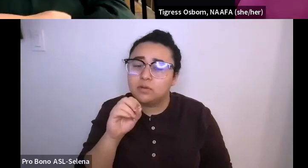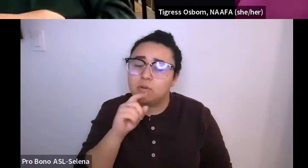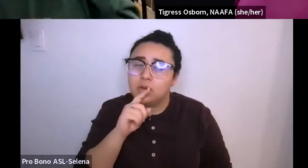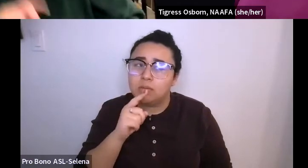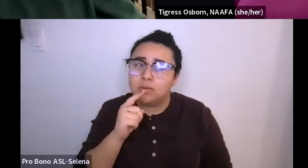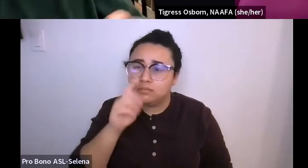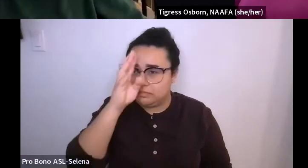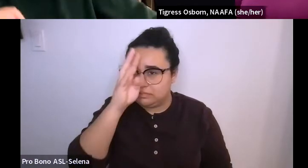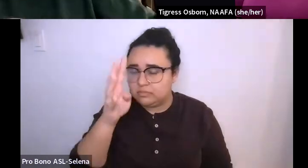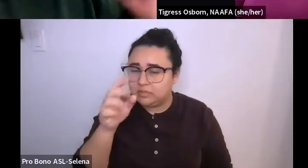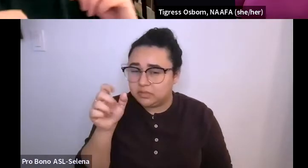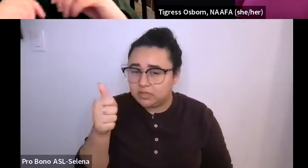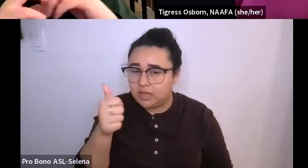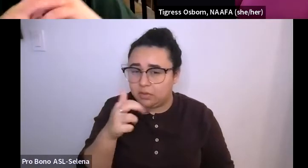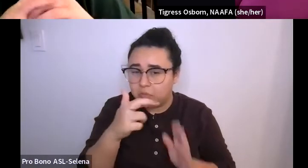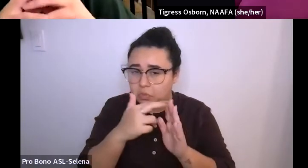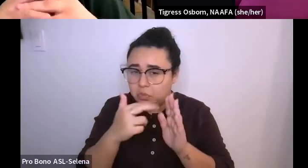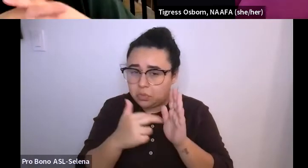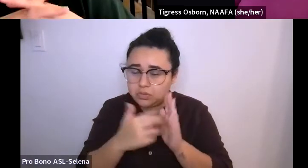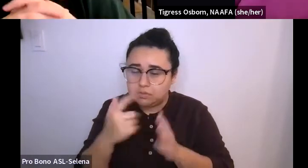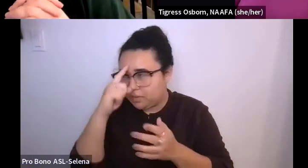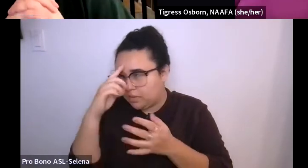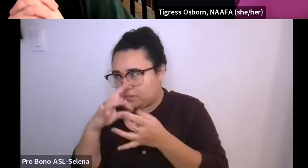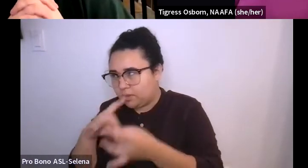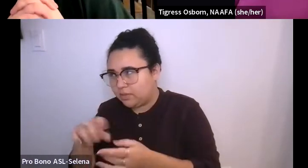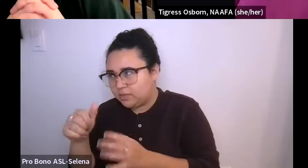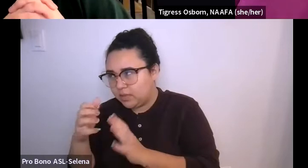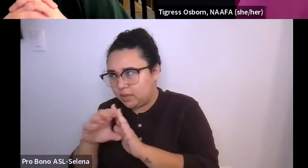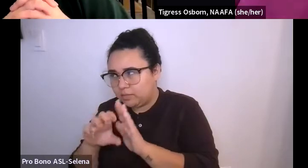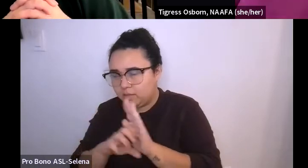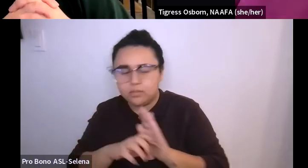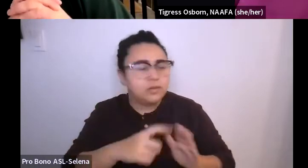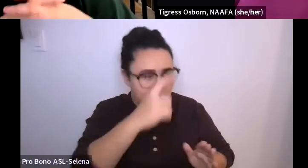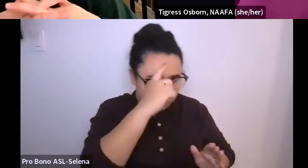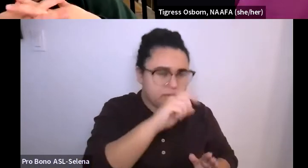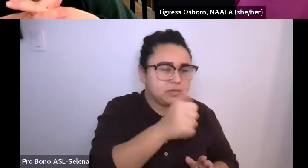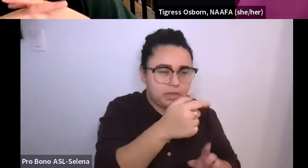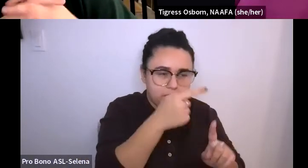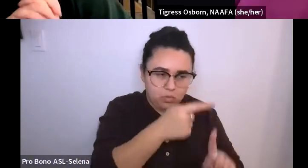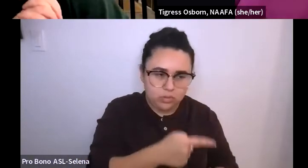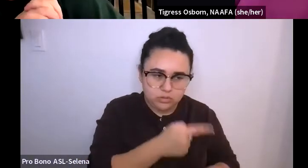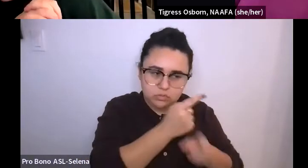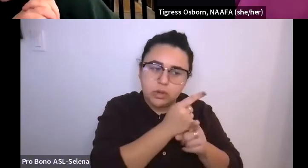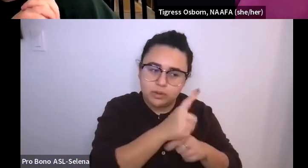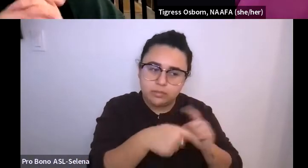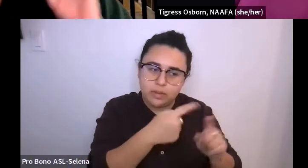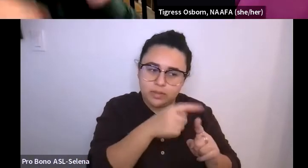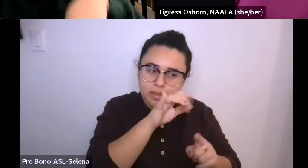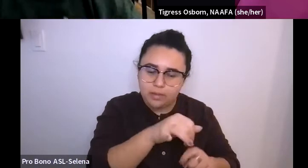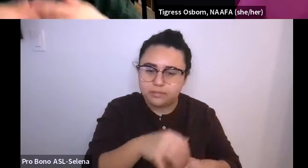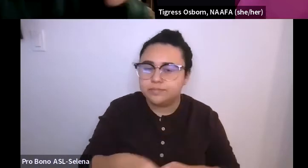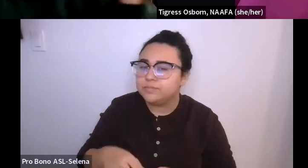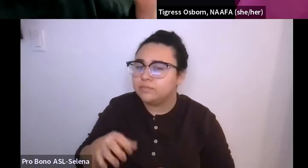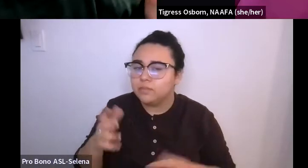rules. Maybe I'm thinking of the 10 commandments, which is different. I think there are 10 points in the fat man. I think you're right about that. Either